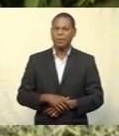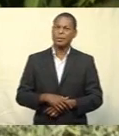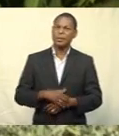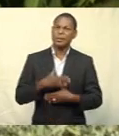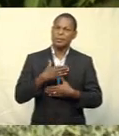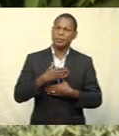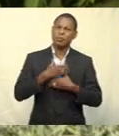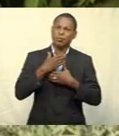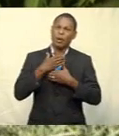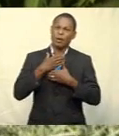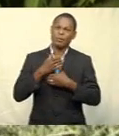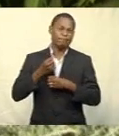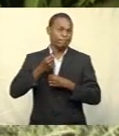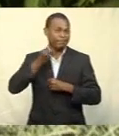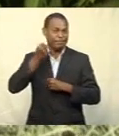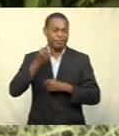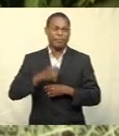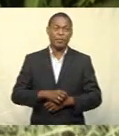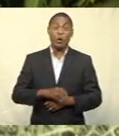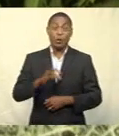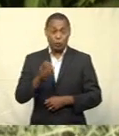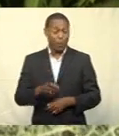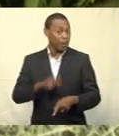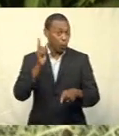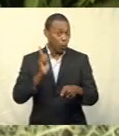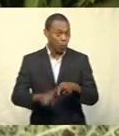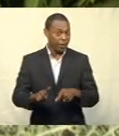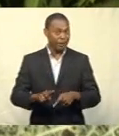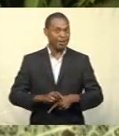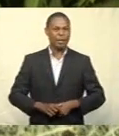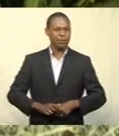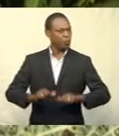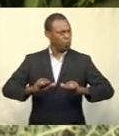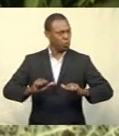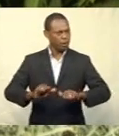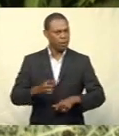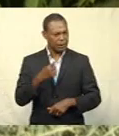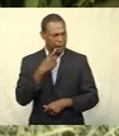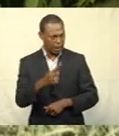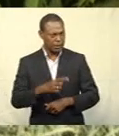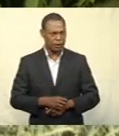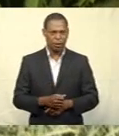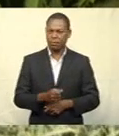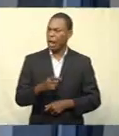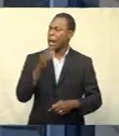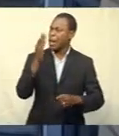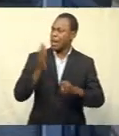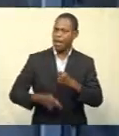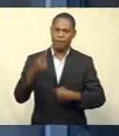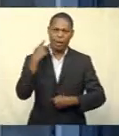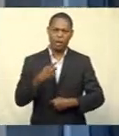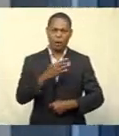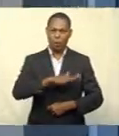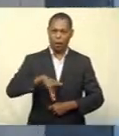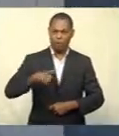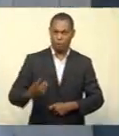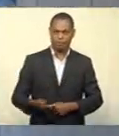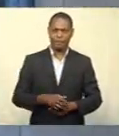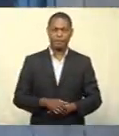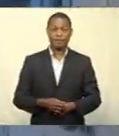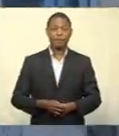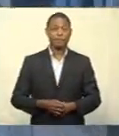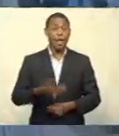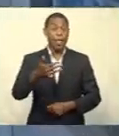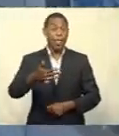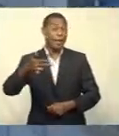to strangulation. Lusaka was quick to defend himself, saying that he would never kill his wife. The 39-year-old man